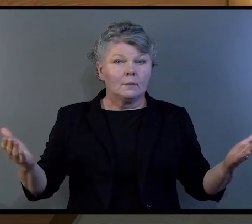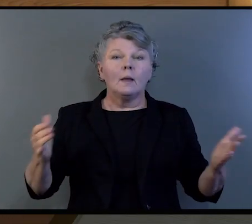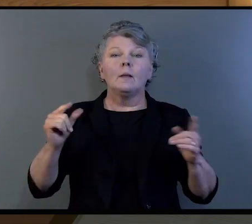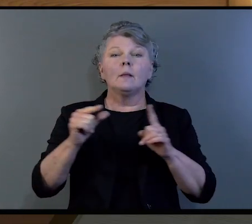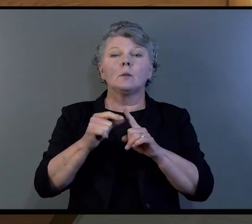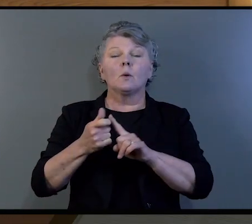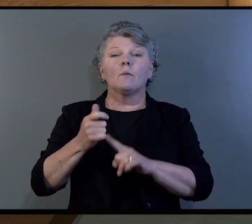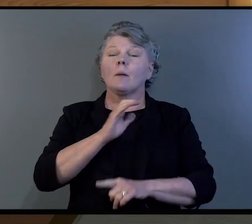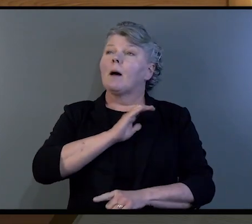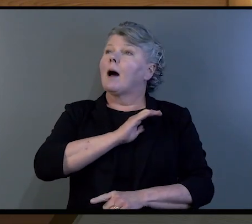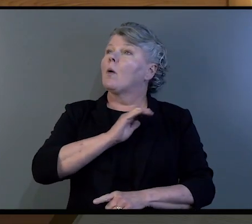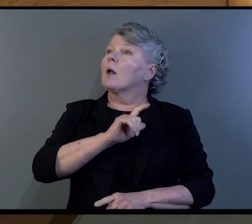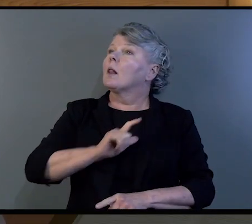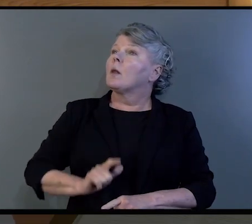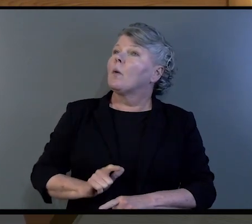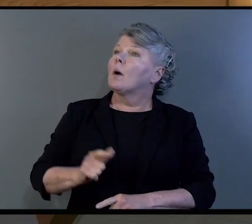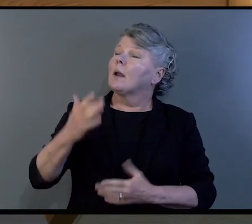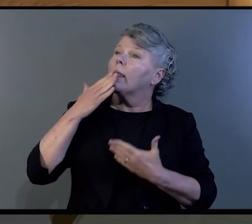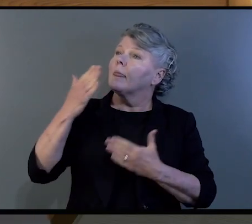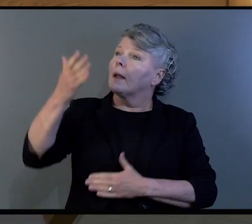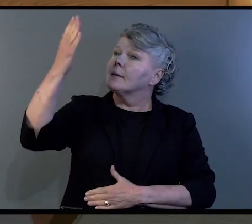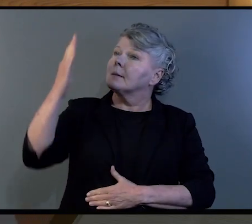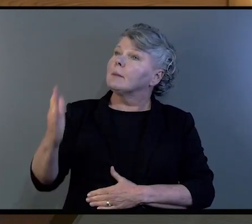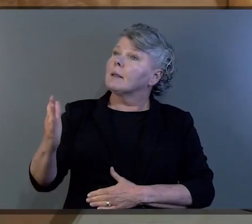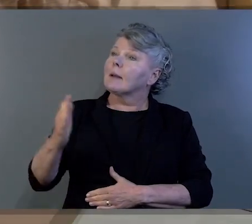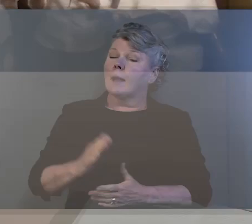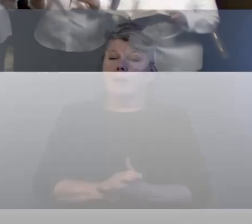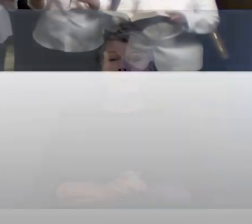word of the Lord. Thanks be to God.